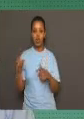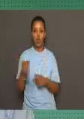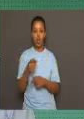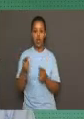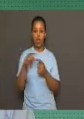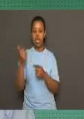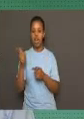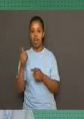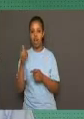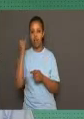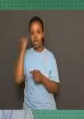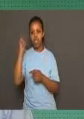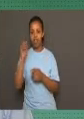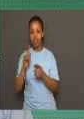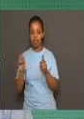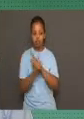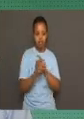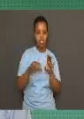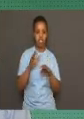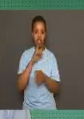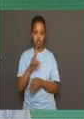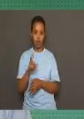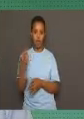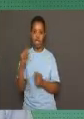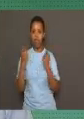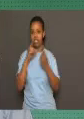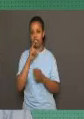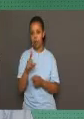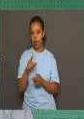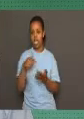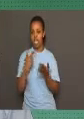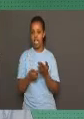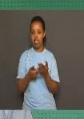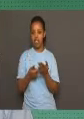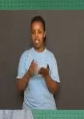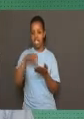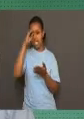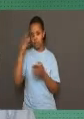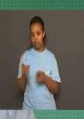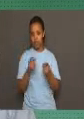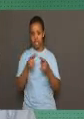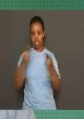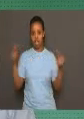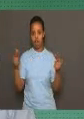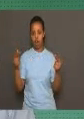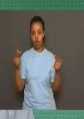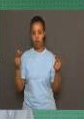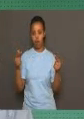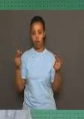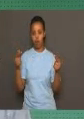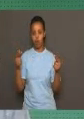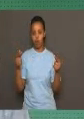of understanding. The opposite of insight learning would be